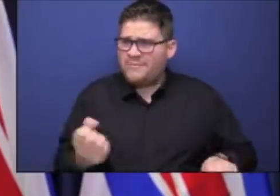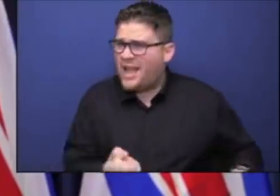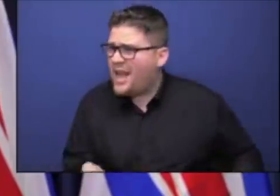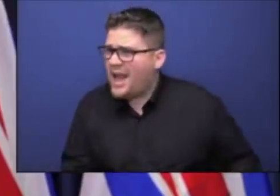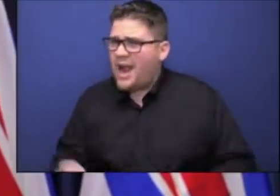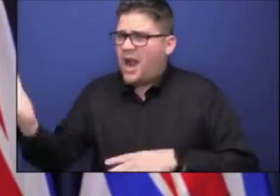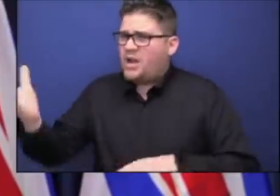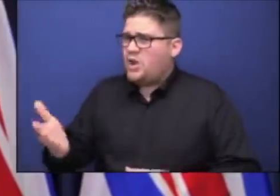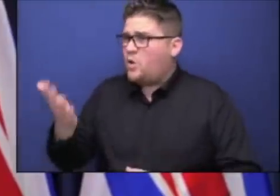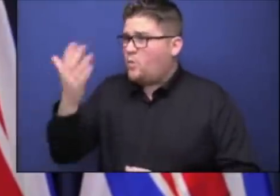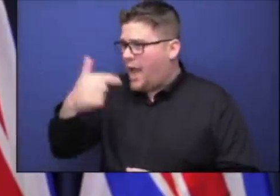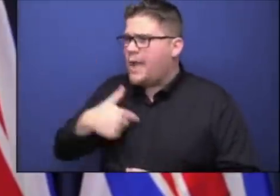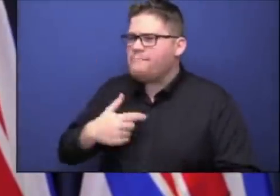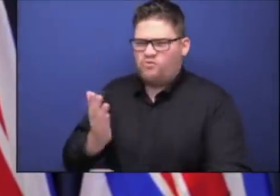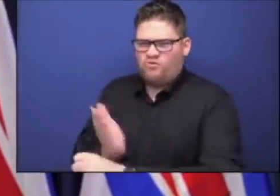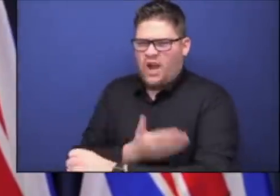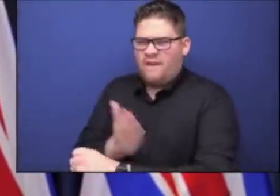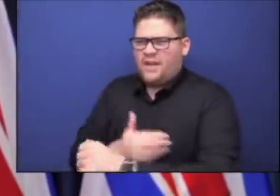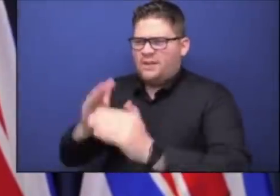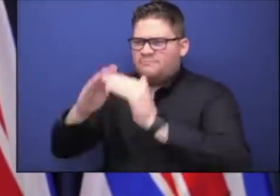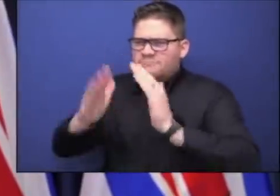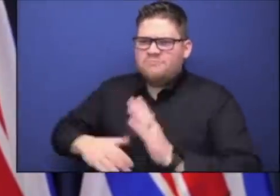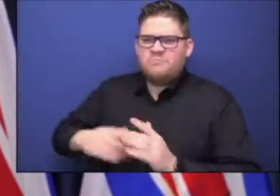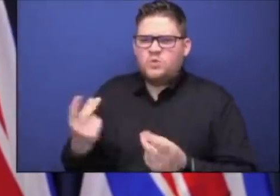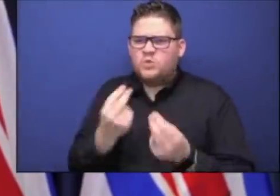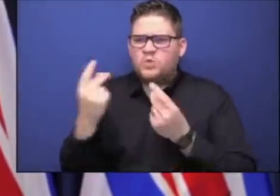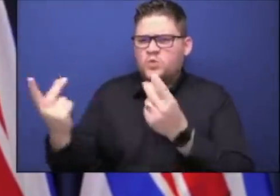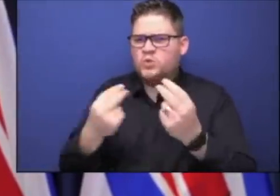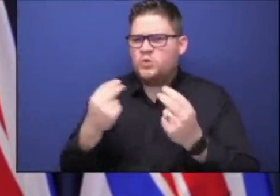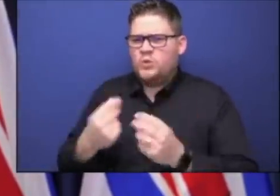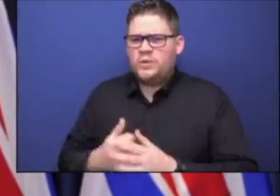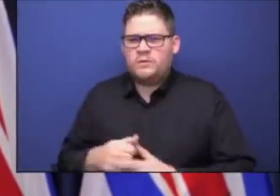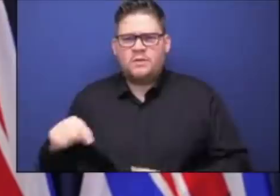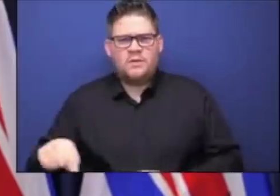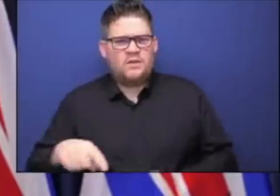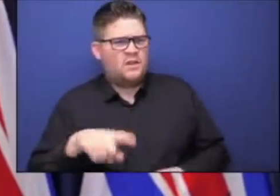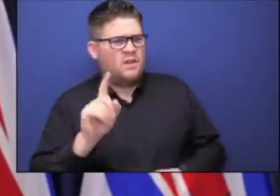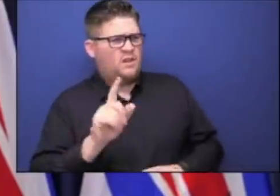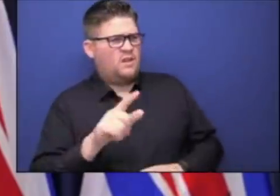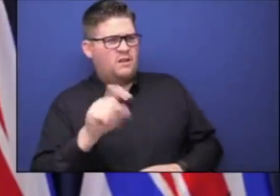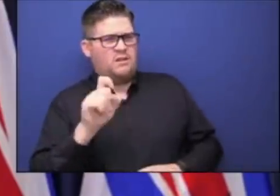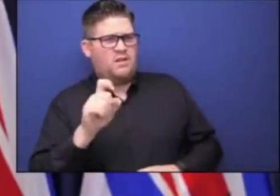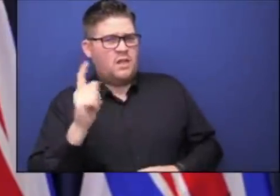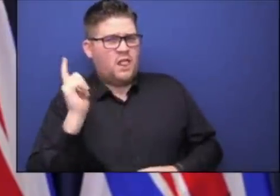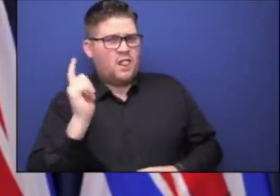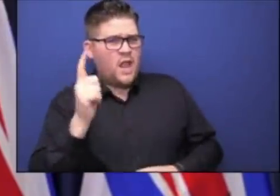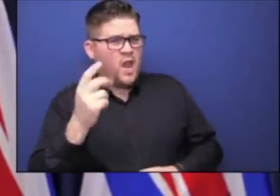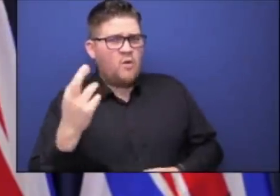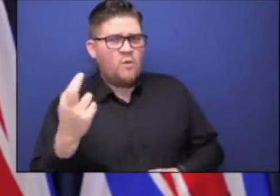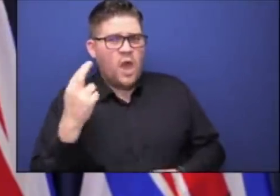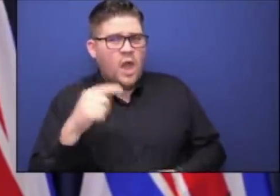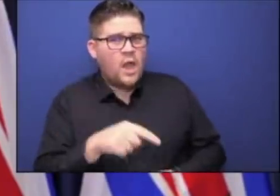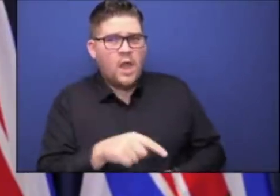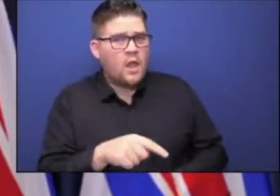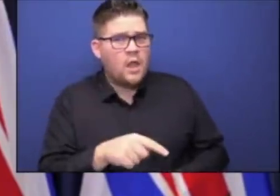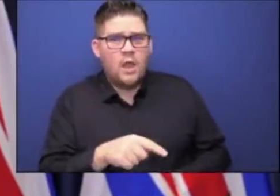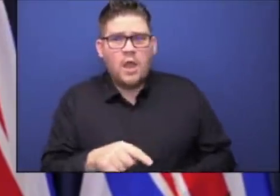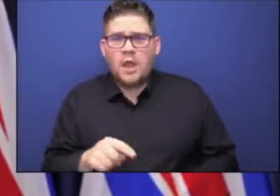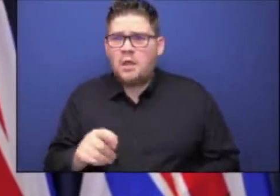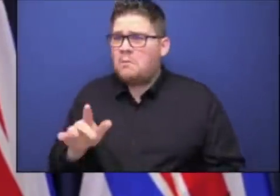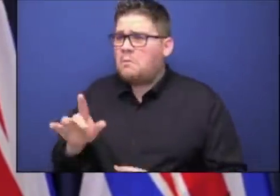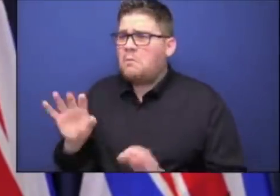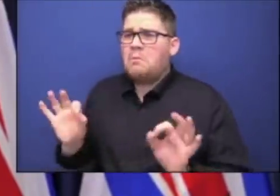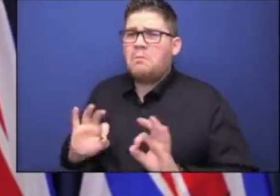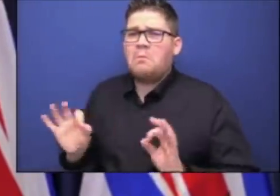coming, only to find out when they looked at the real work that was being suggested, it was just a coat of paint or just some tiles